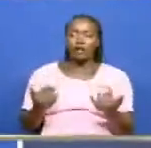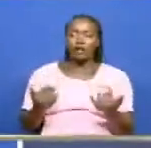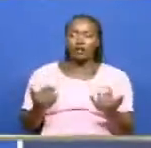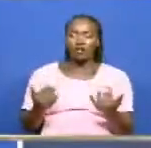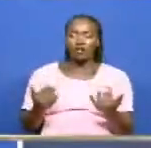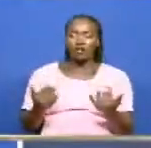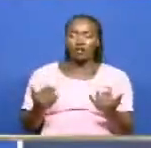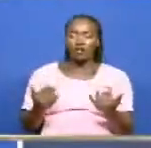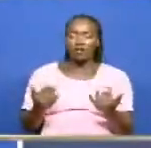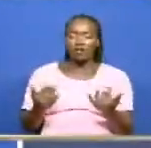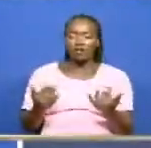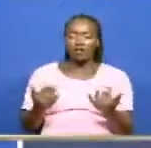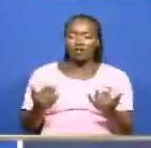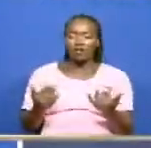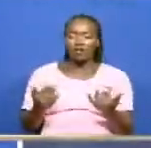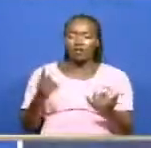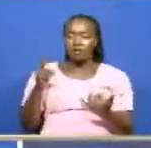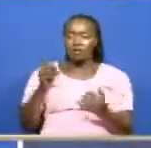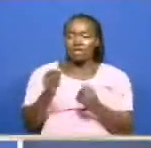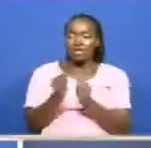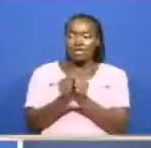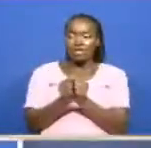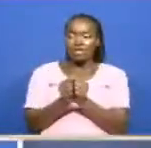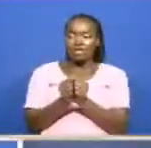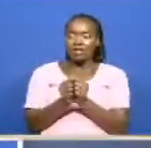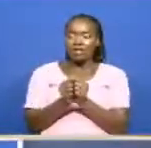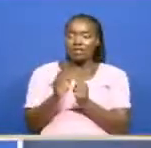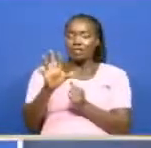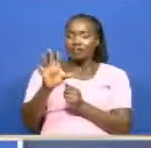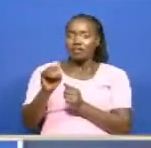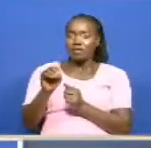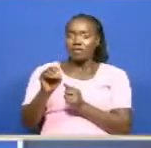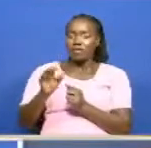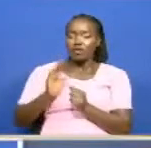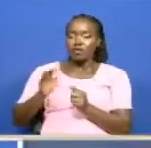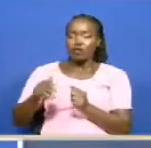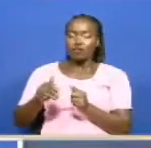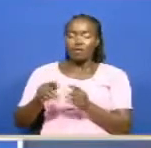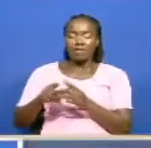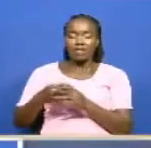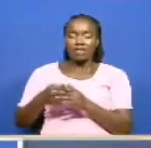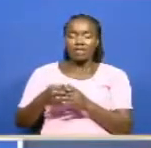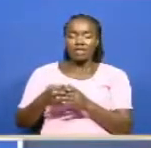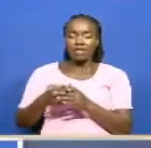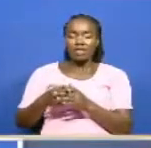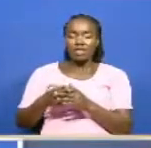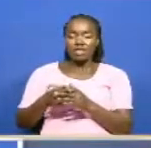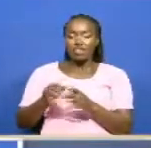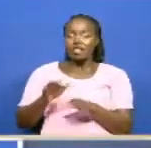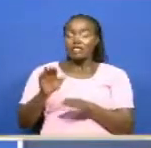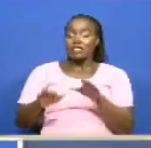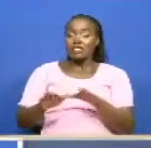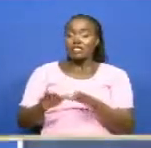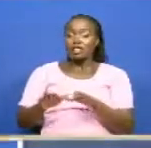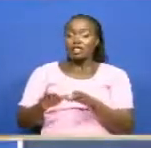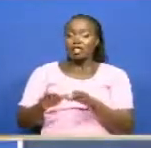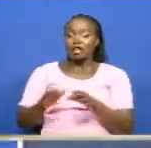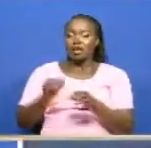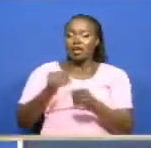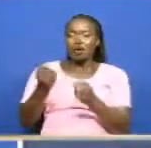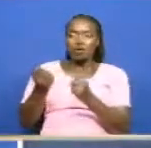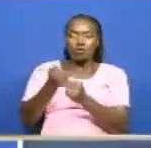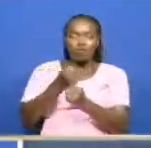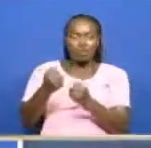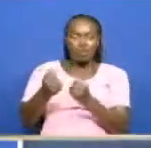local women. In the year 2010, about 50 women formed the Kibuyuni Seaweed Farmers Cooperative Union after years of